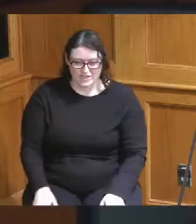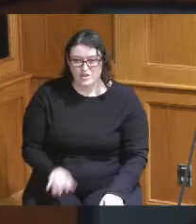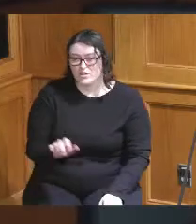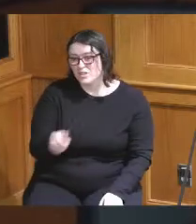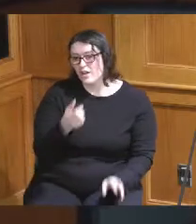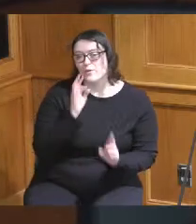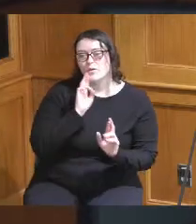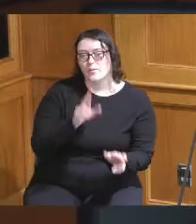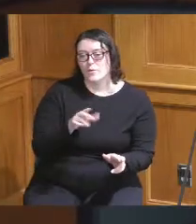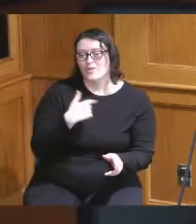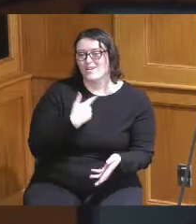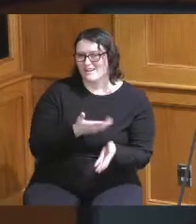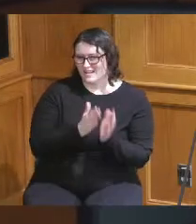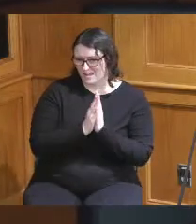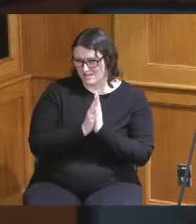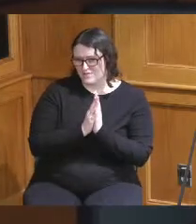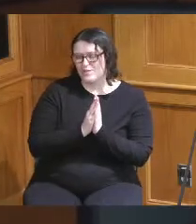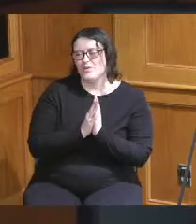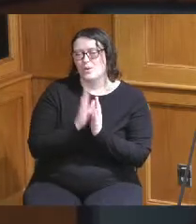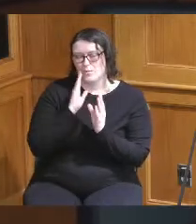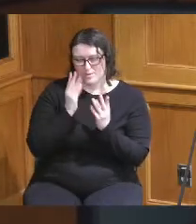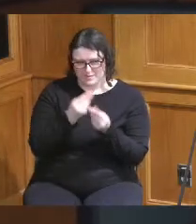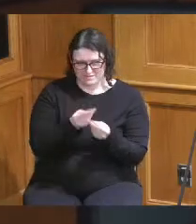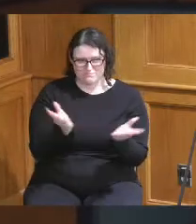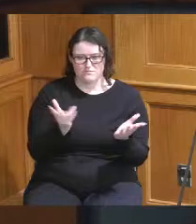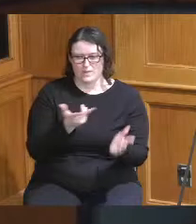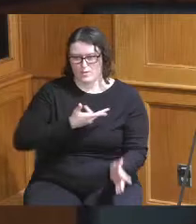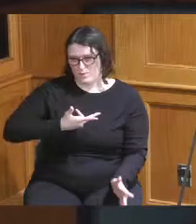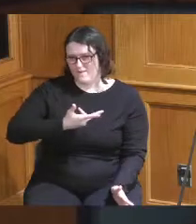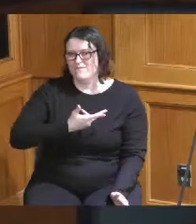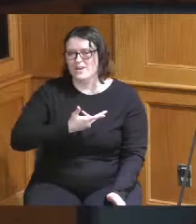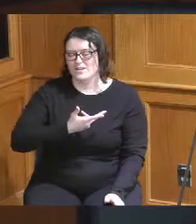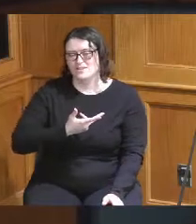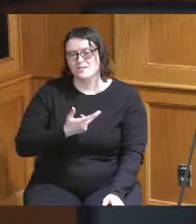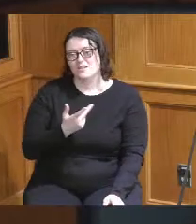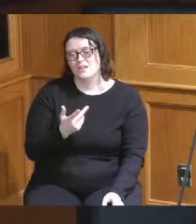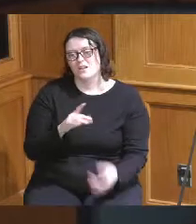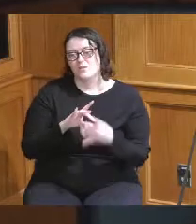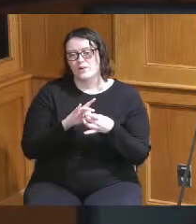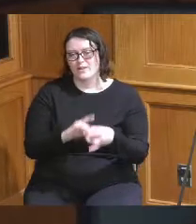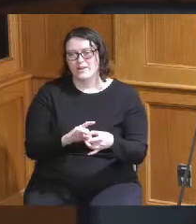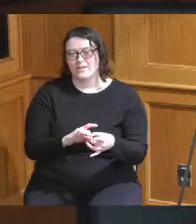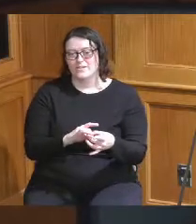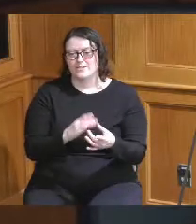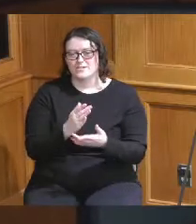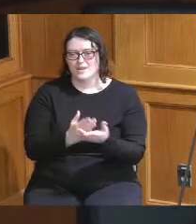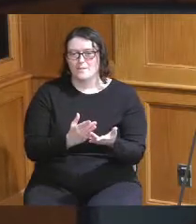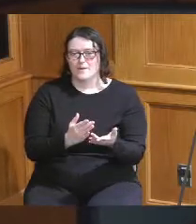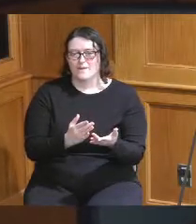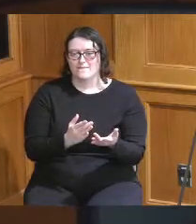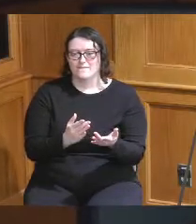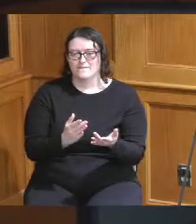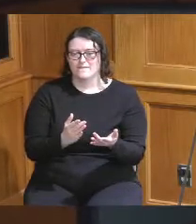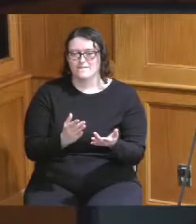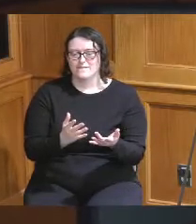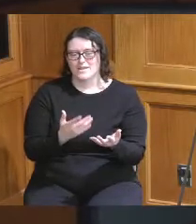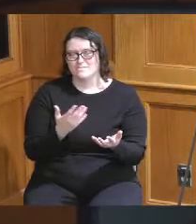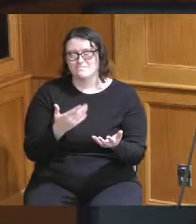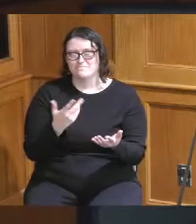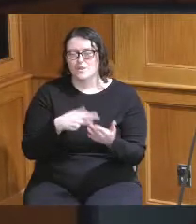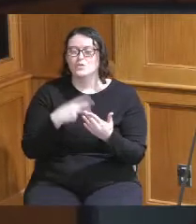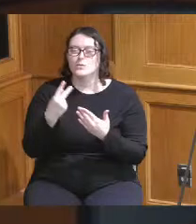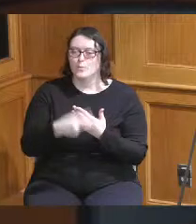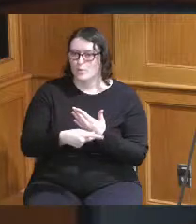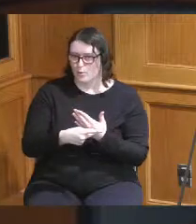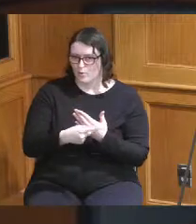coming forward that I asked for and that will be given to all three of us about some of these there's a program